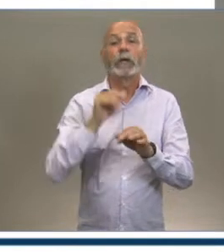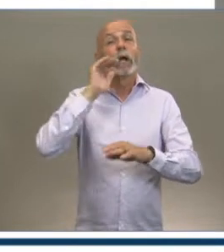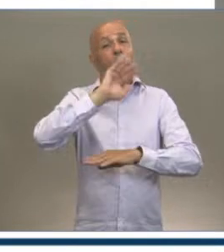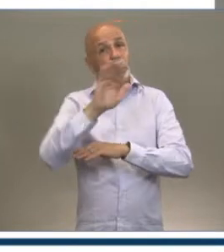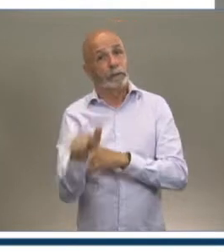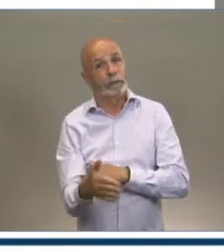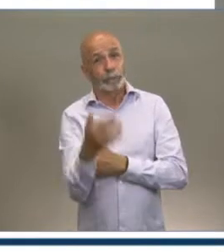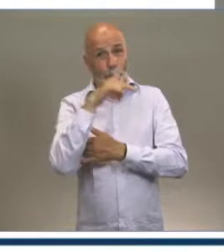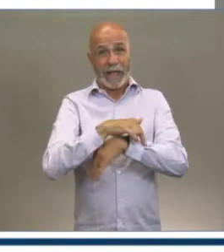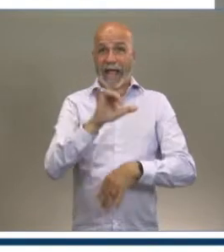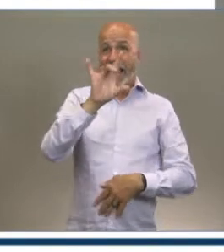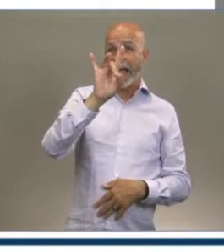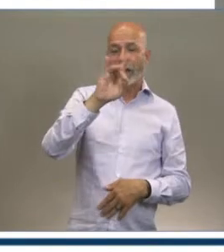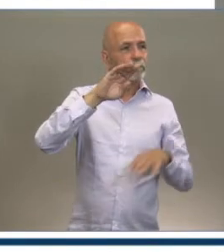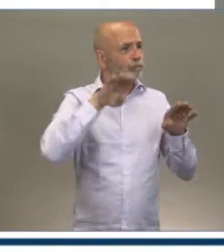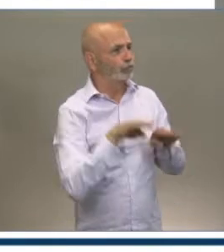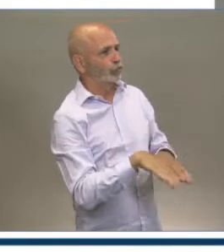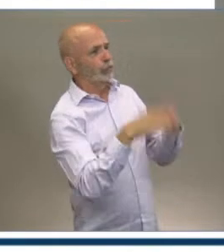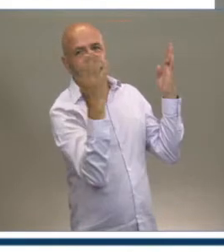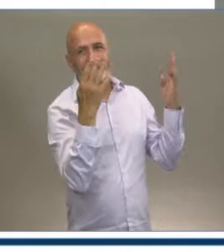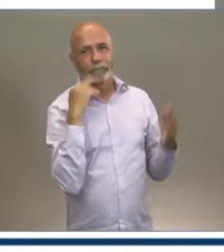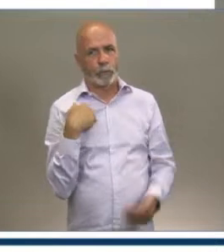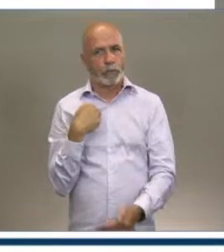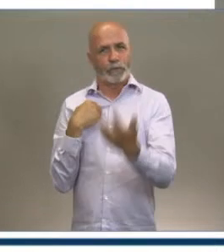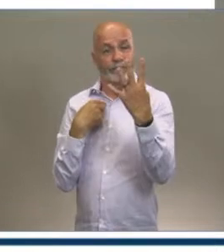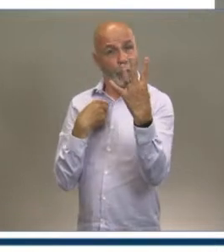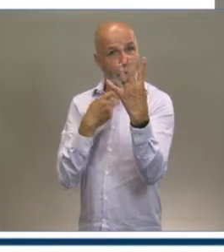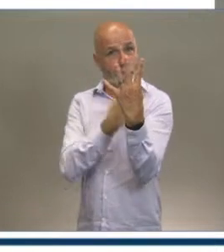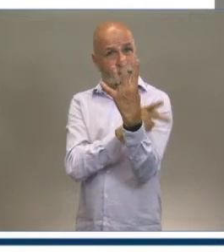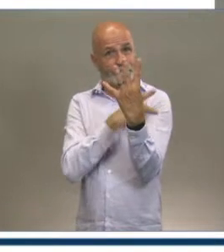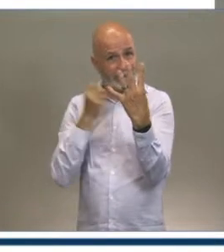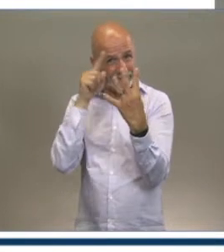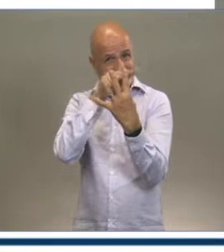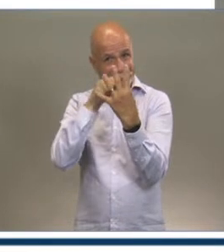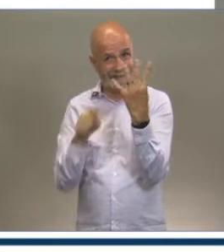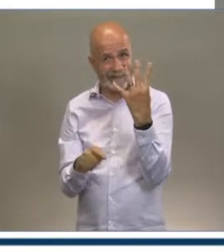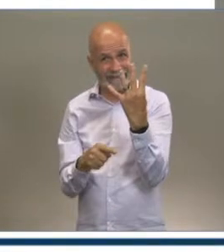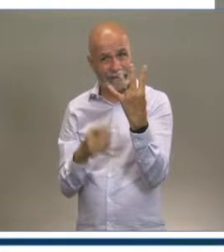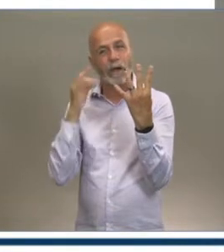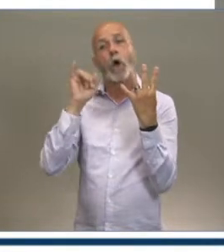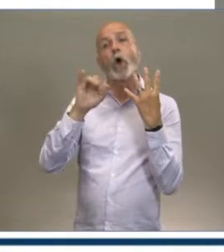30th, we will be open to travelers from all Canadian provinces and